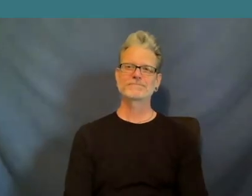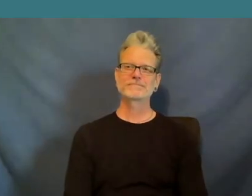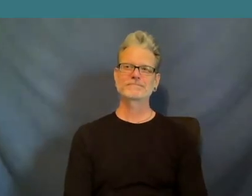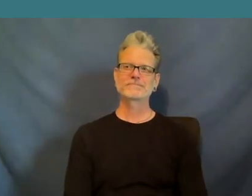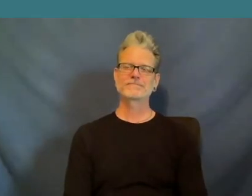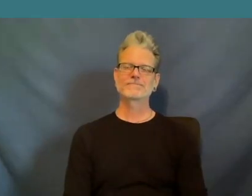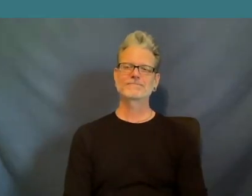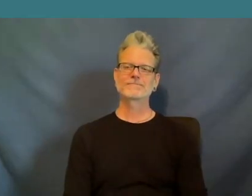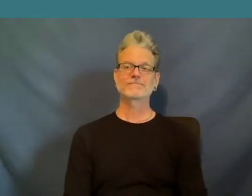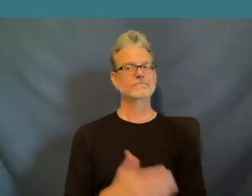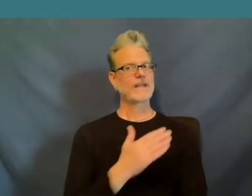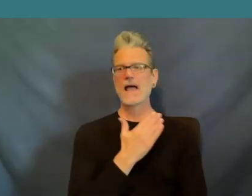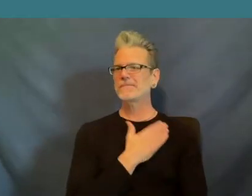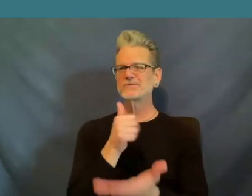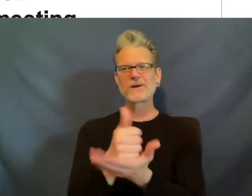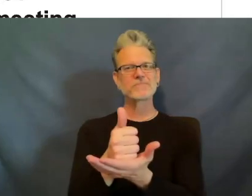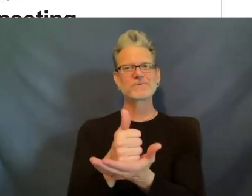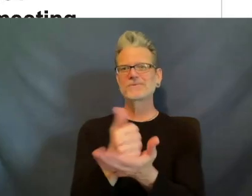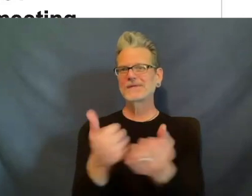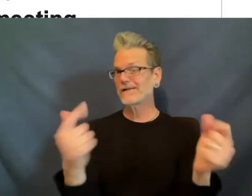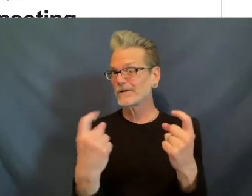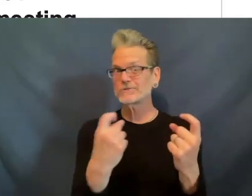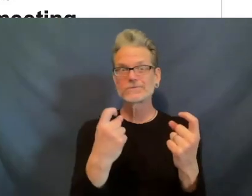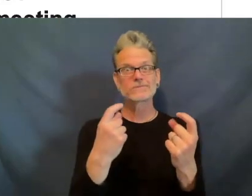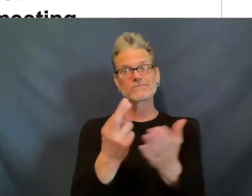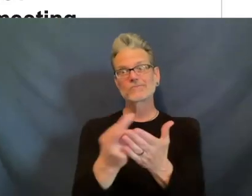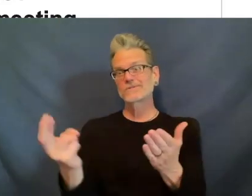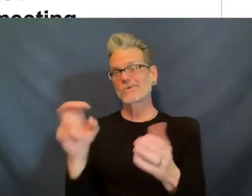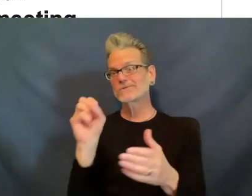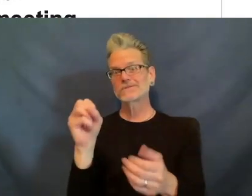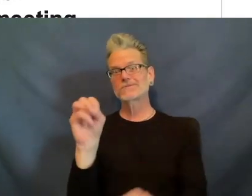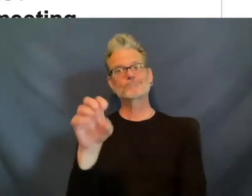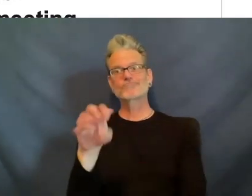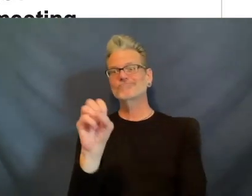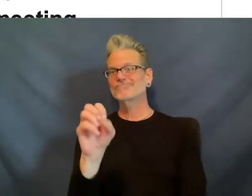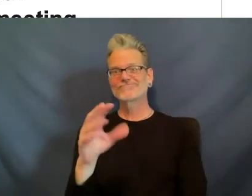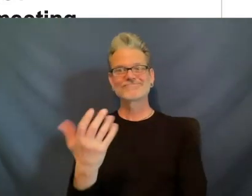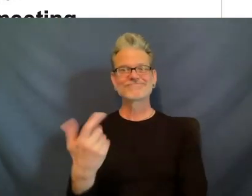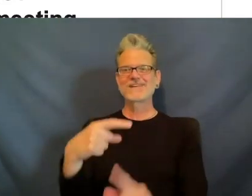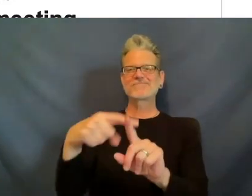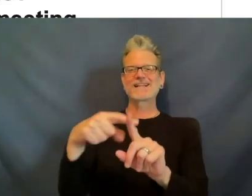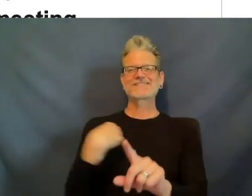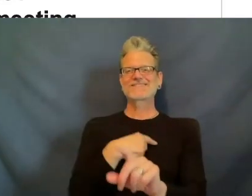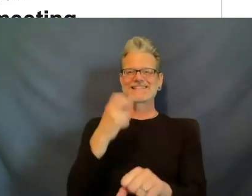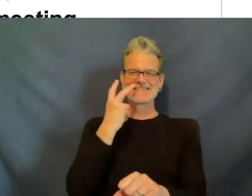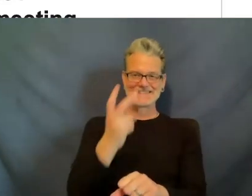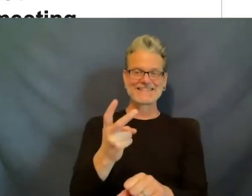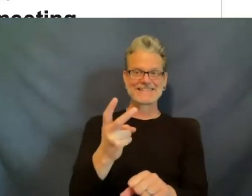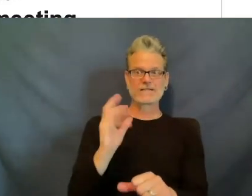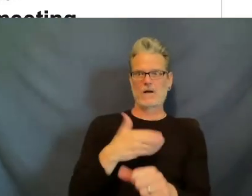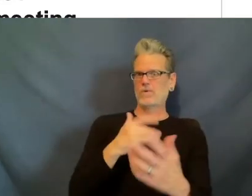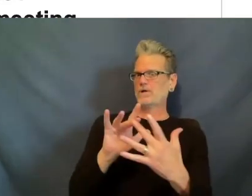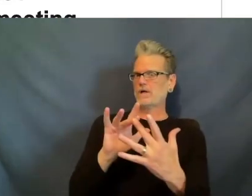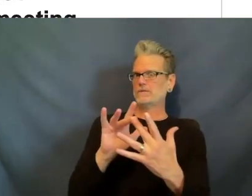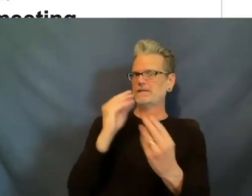We're happy to assist you with any questions and resource needs. And you'll see that we'll have the contact information